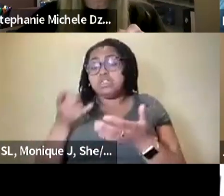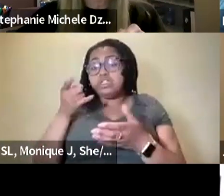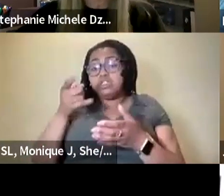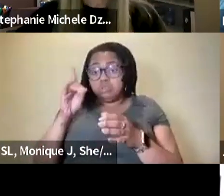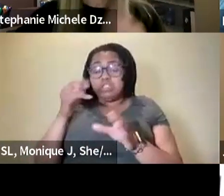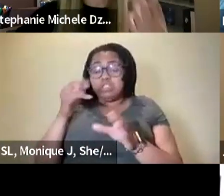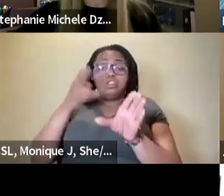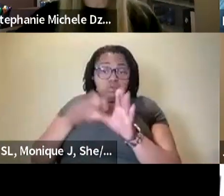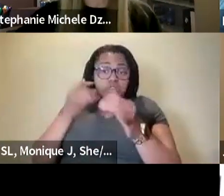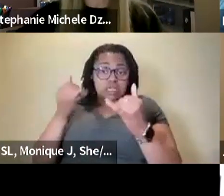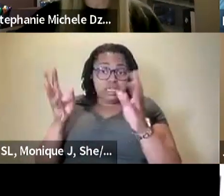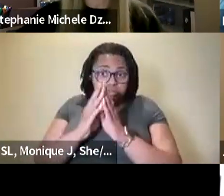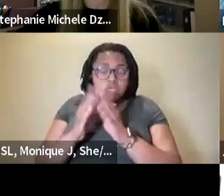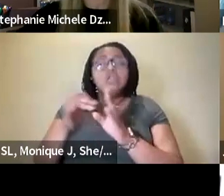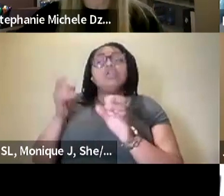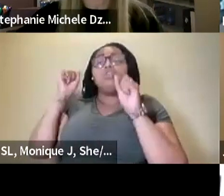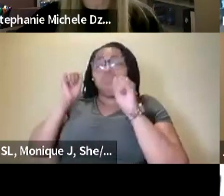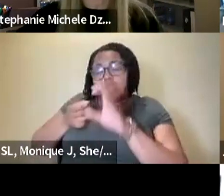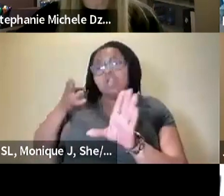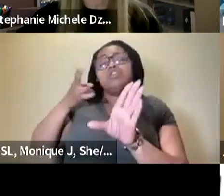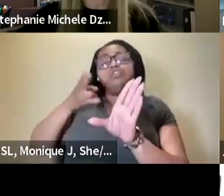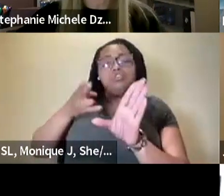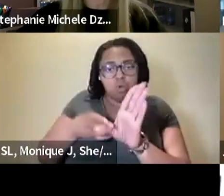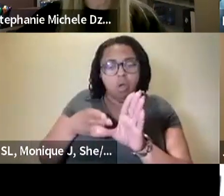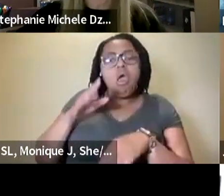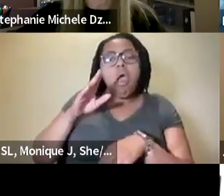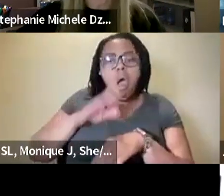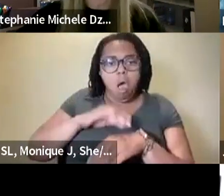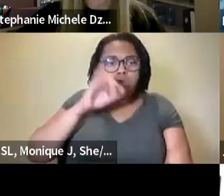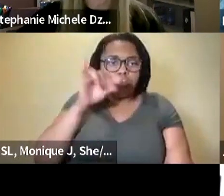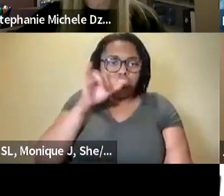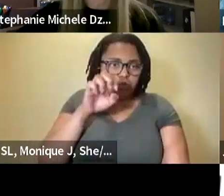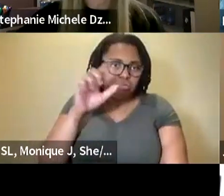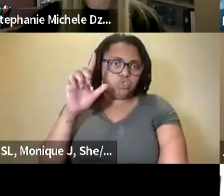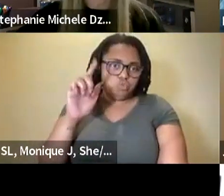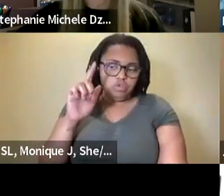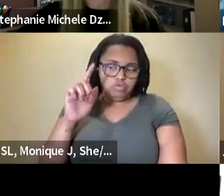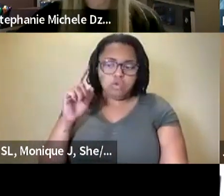meeting today to join us on the 21st at 1:00.